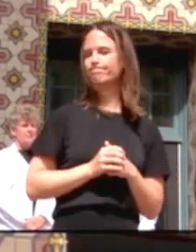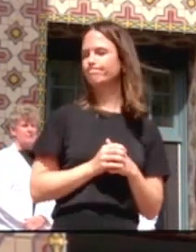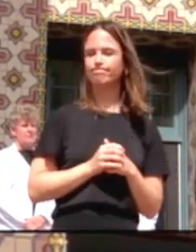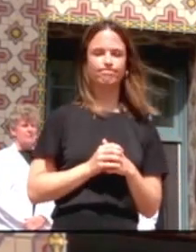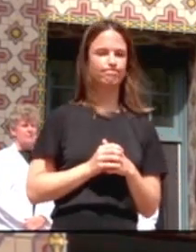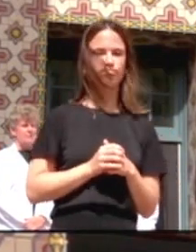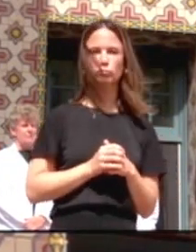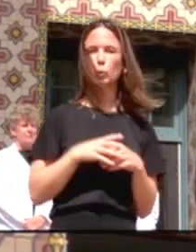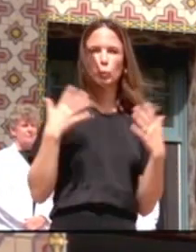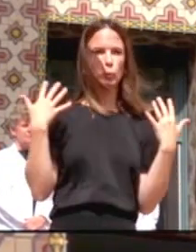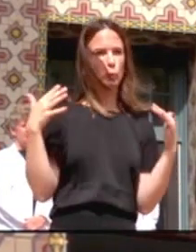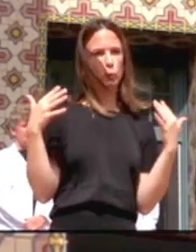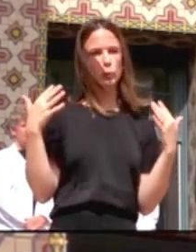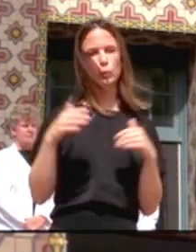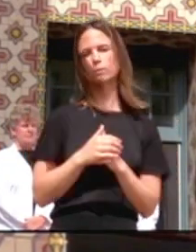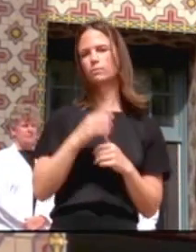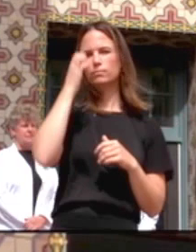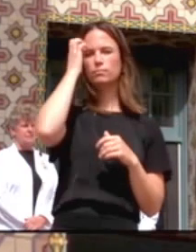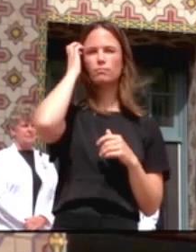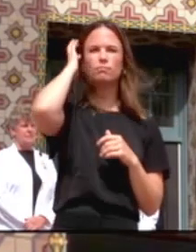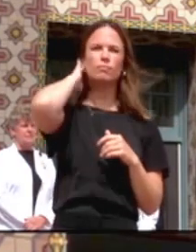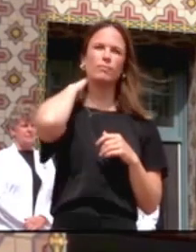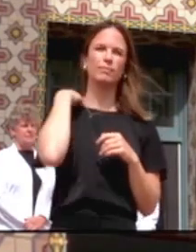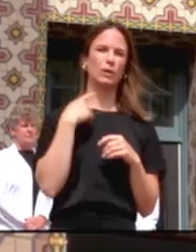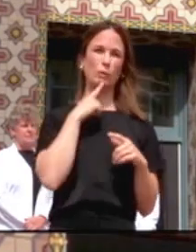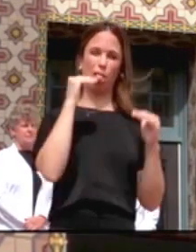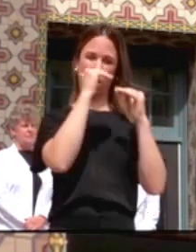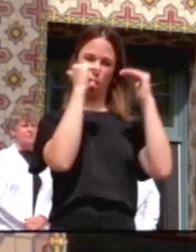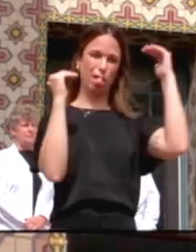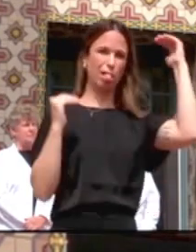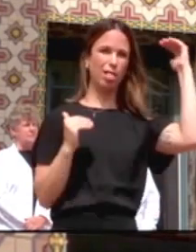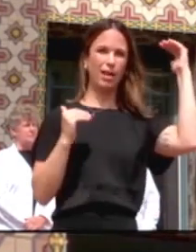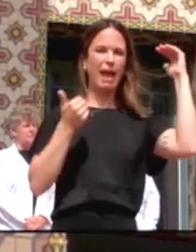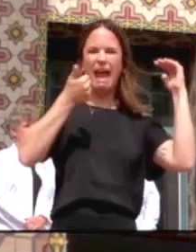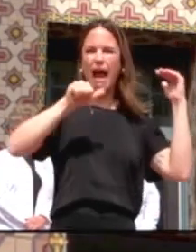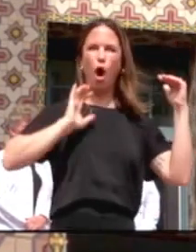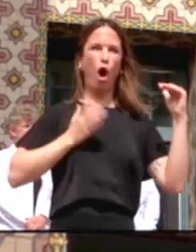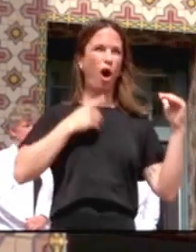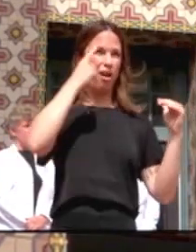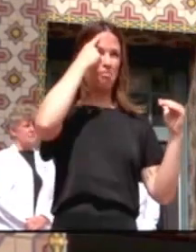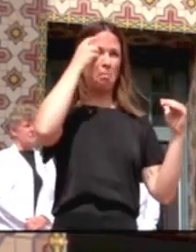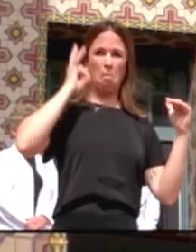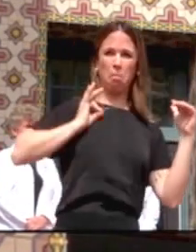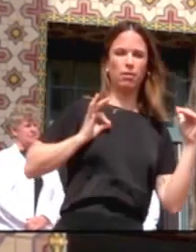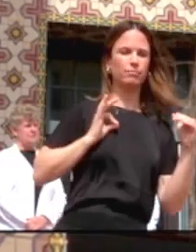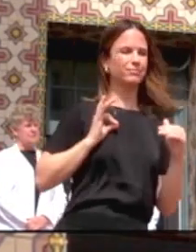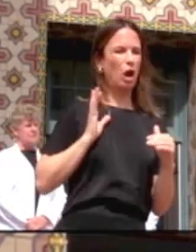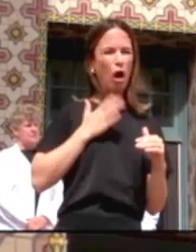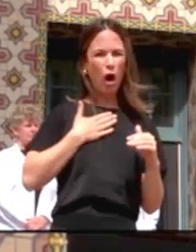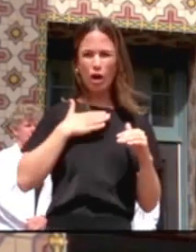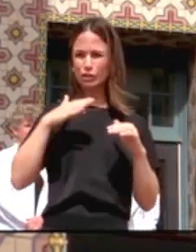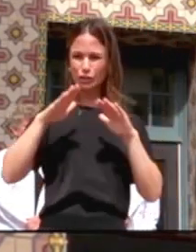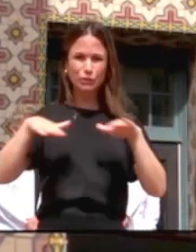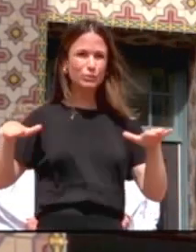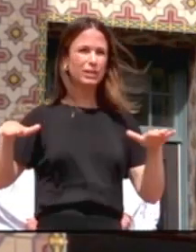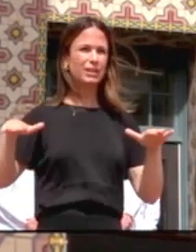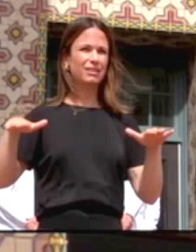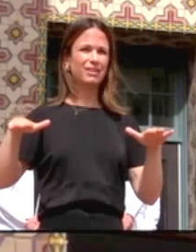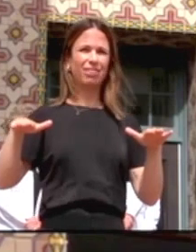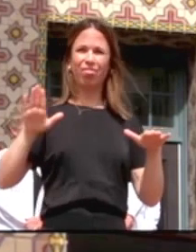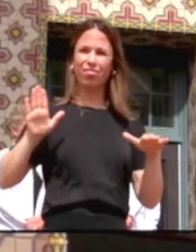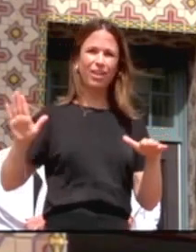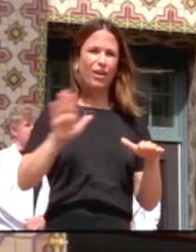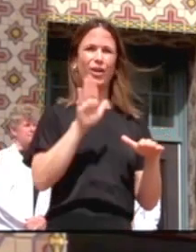immense and far outweighs any benefit. The cost to our kids includes costs to